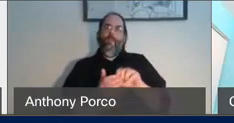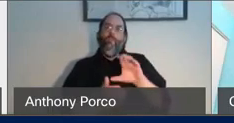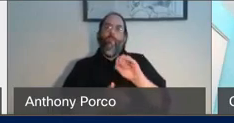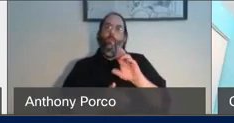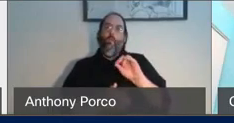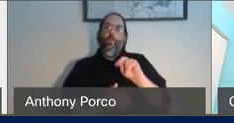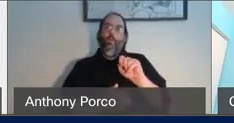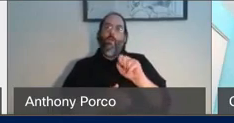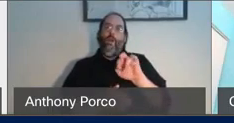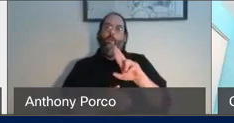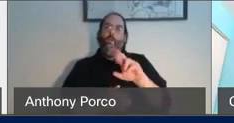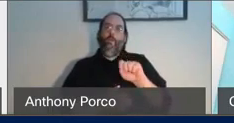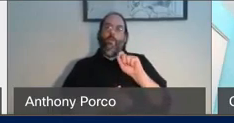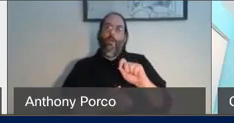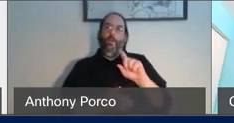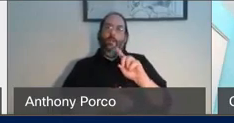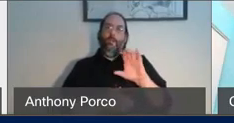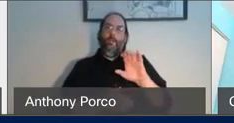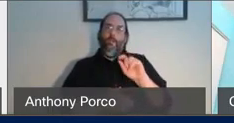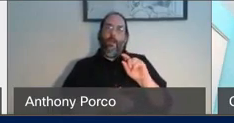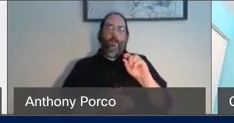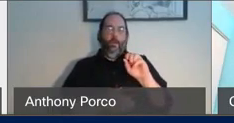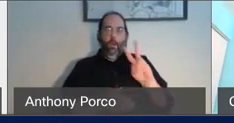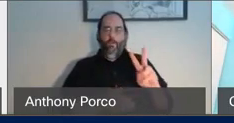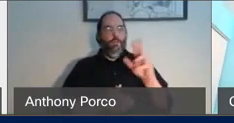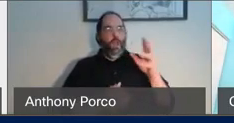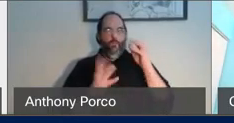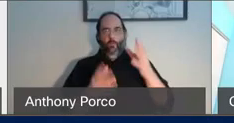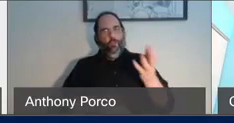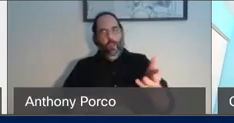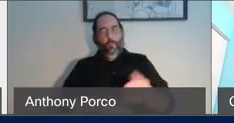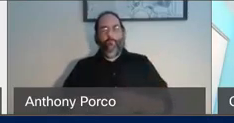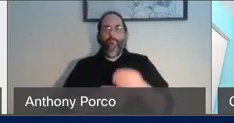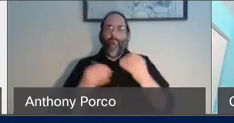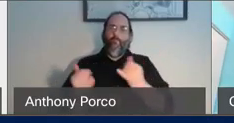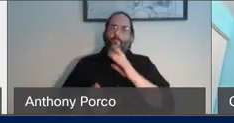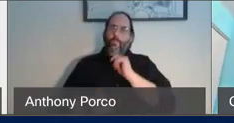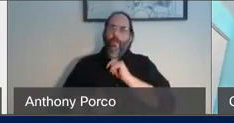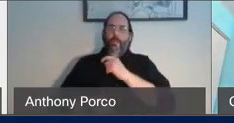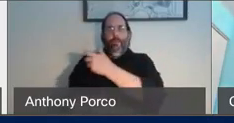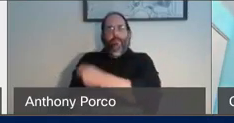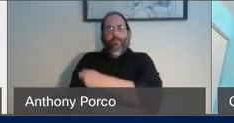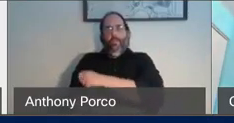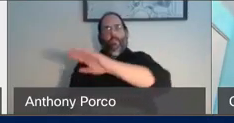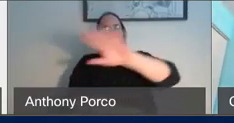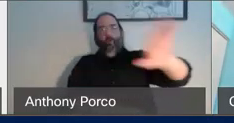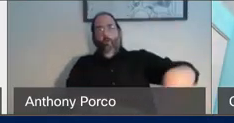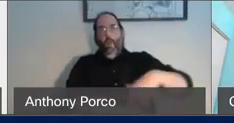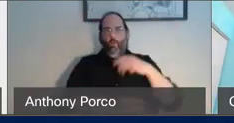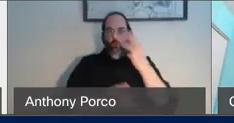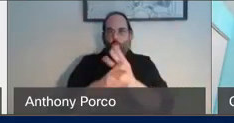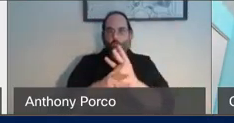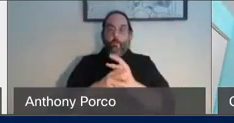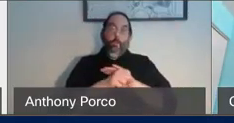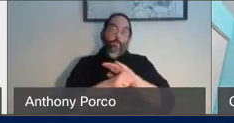coronavirus.dc.gov for much more information. Now let's talk about vaccinations around the world. Locally,